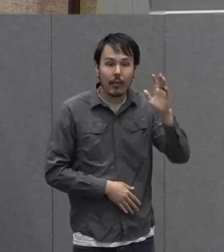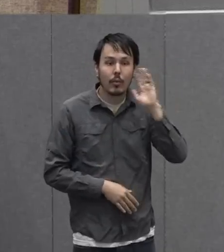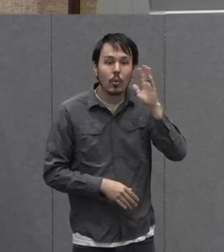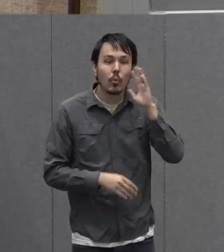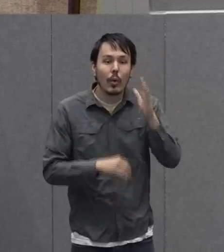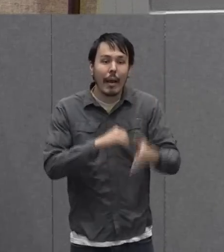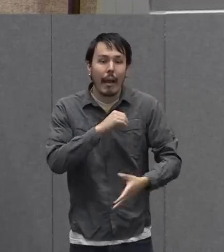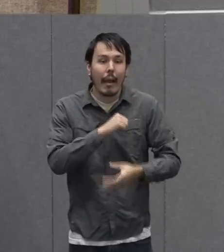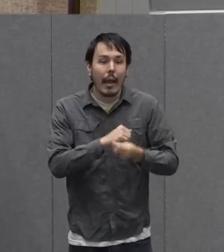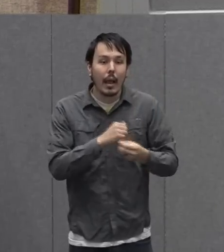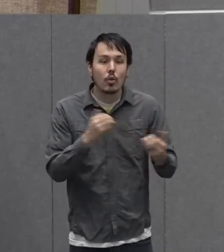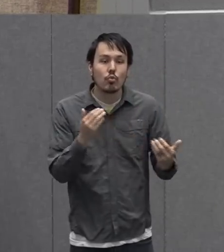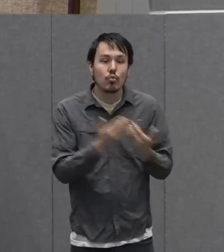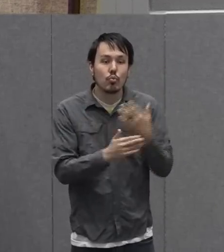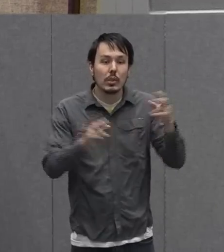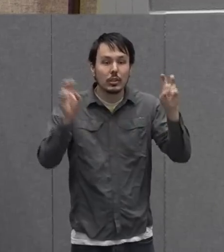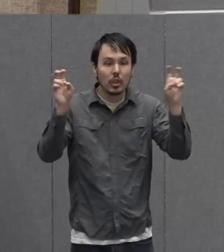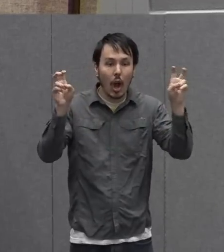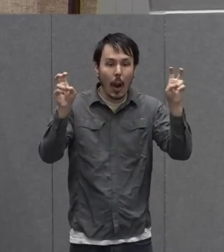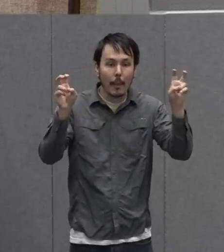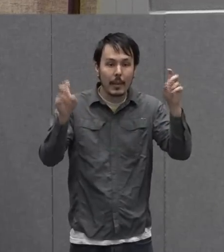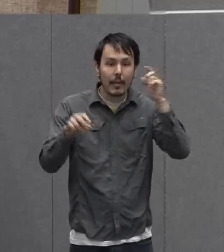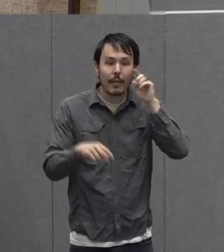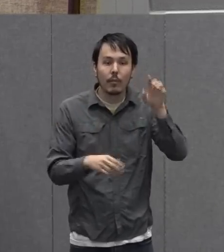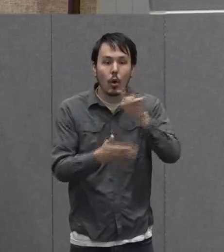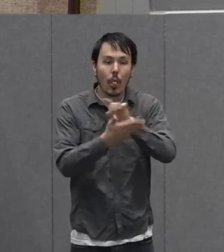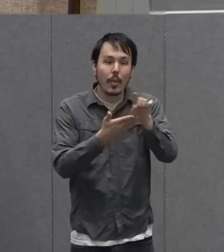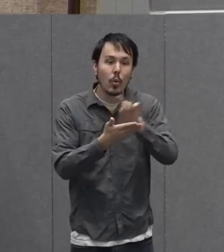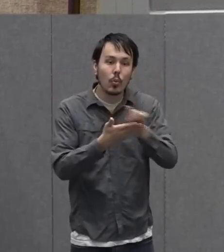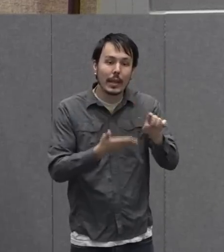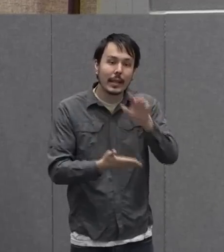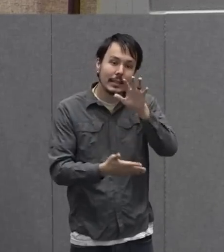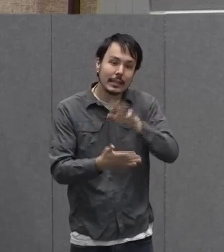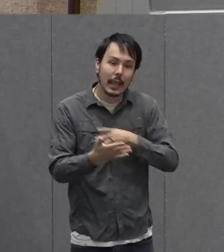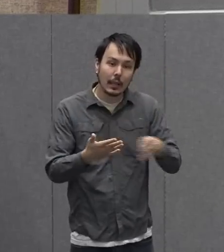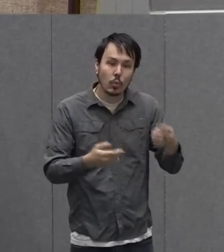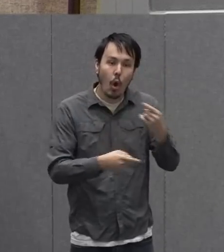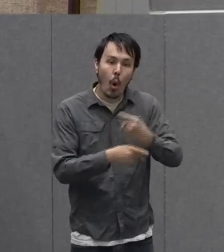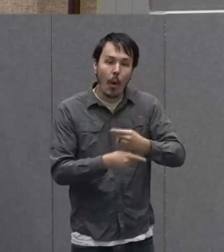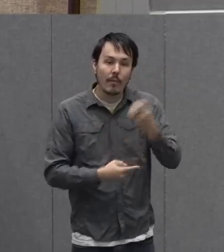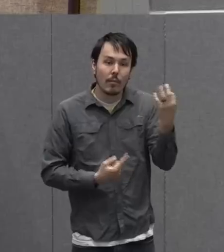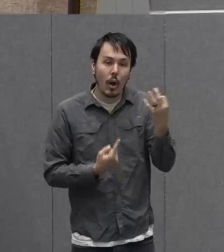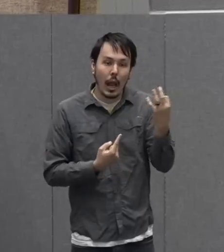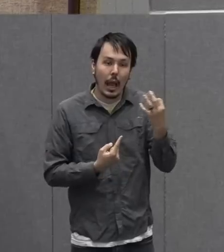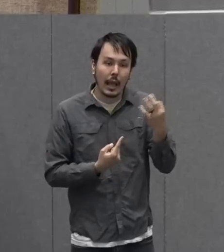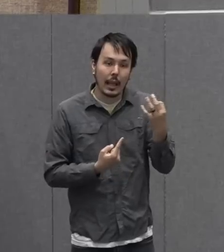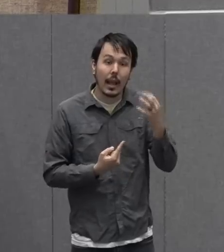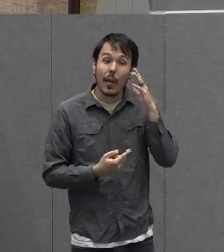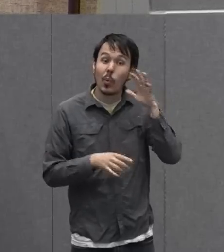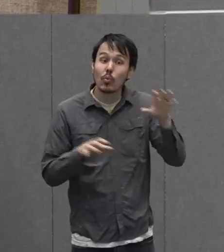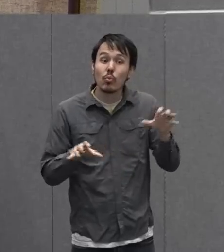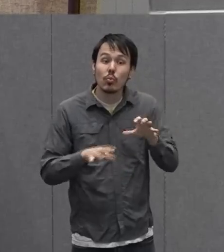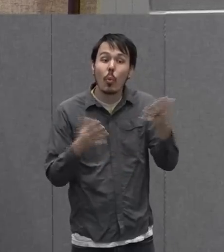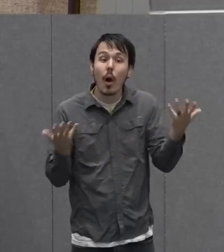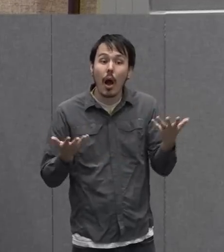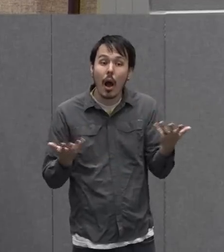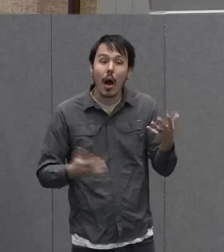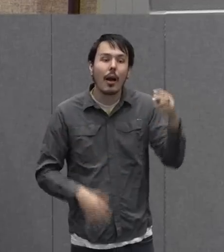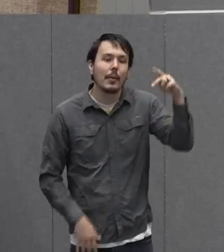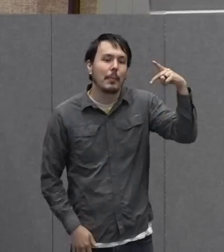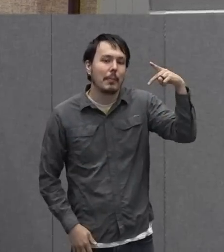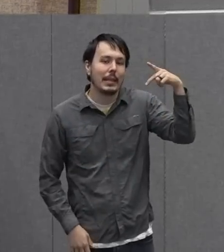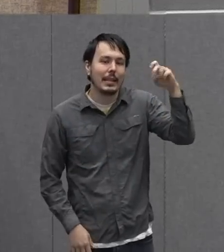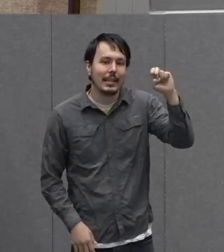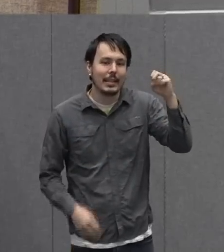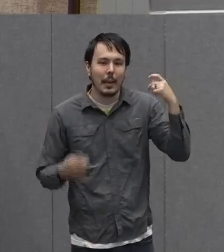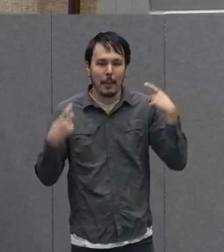new topic to our weekly schedule on Fridays. We're going to be adding PE. And so